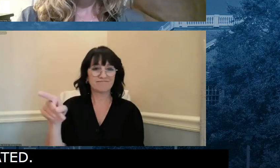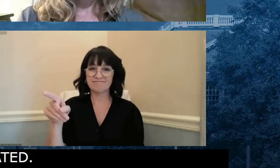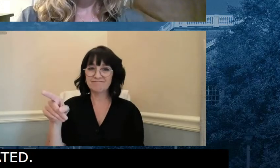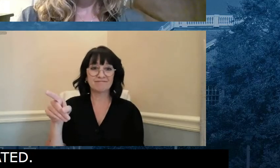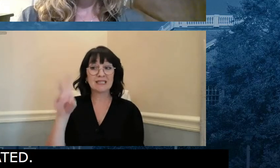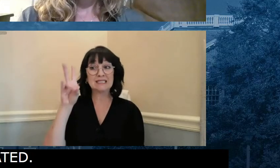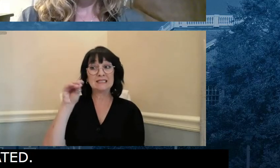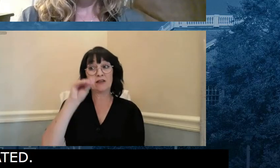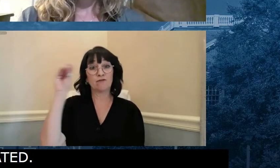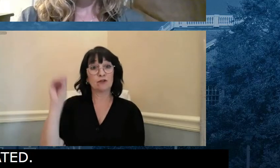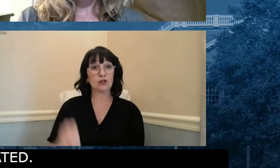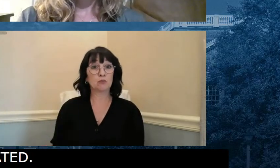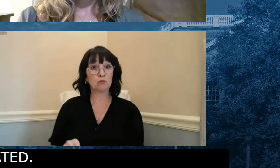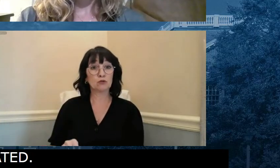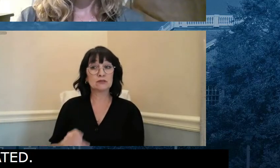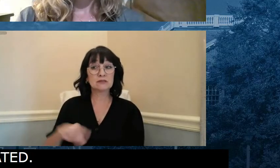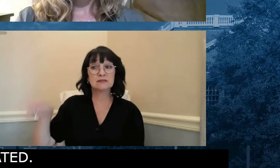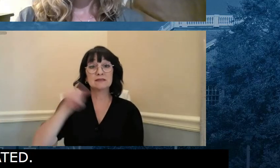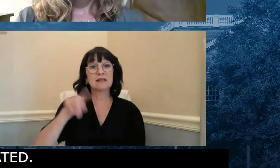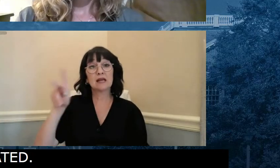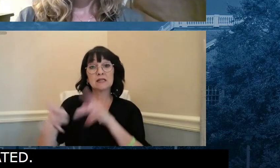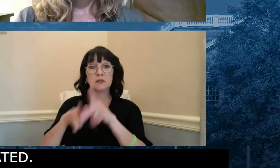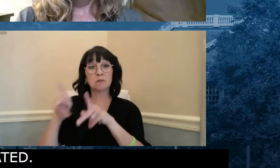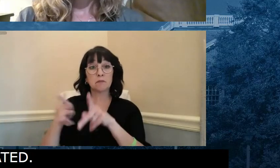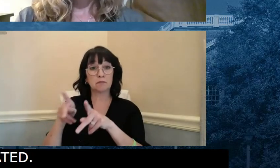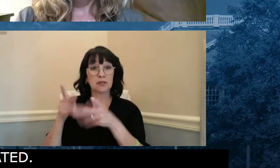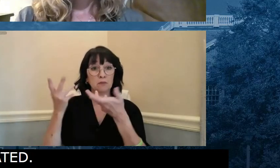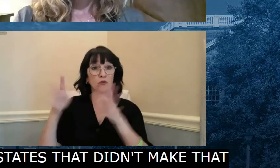goal and has a lower vaccination rate.